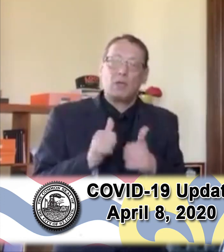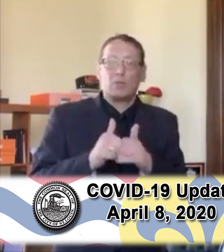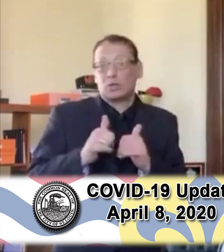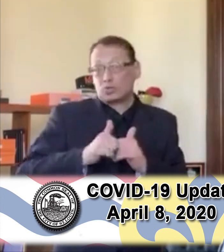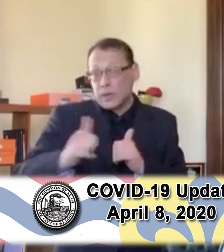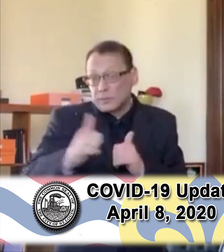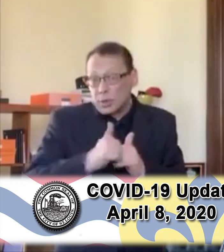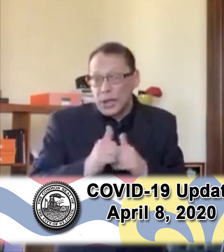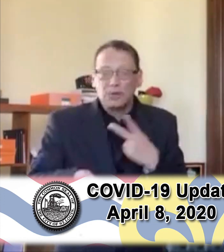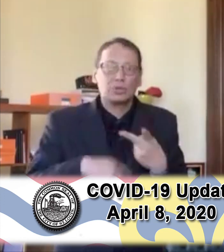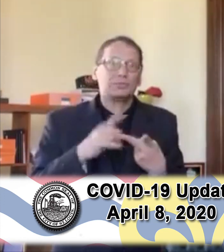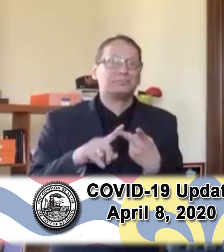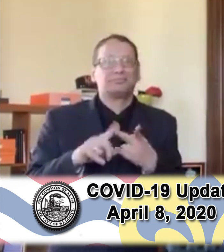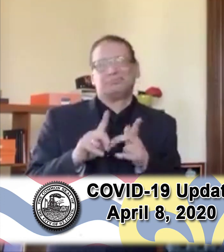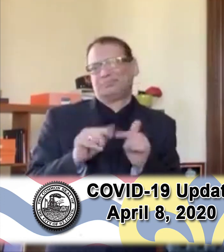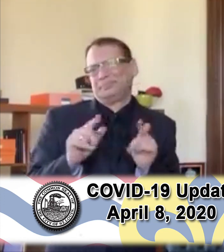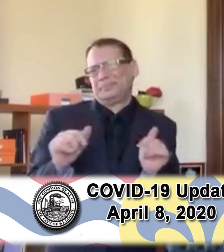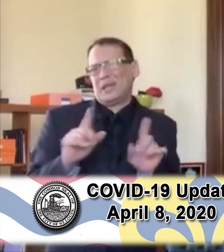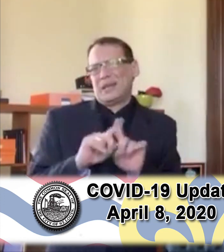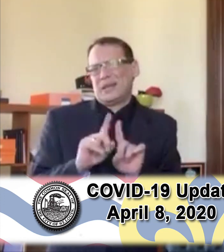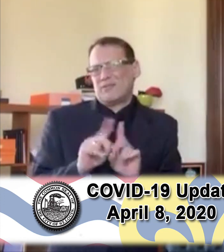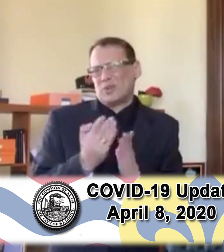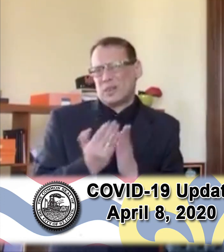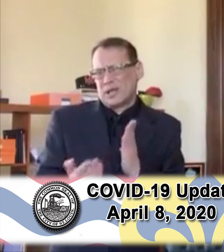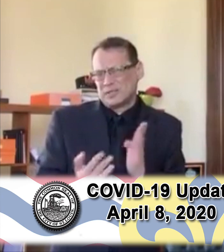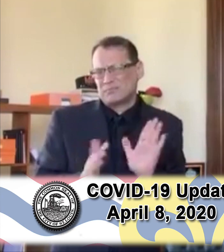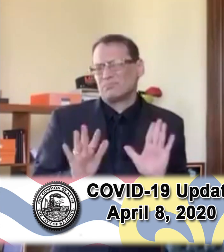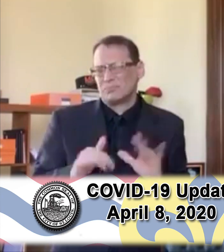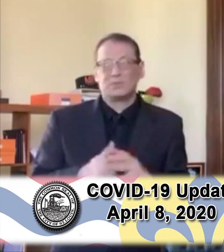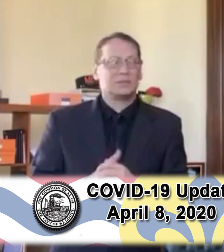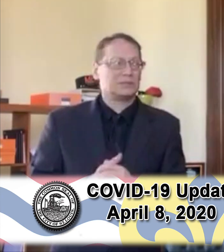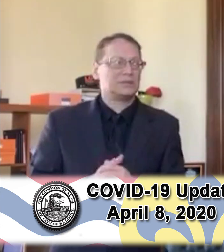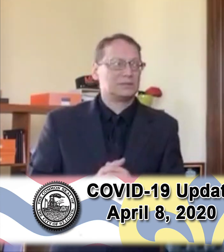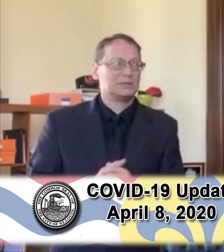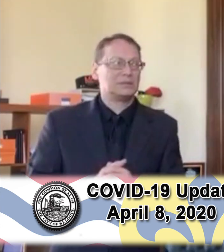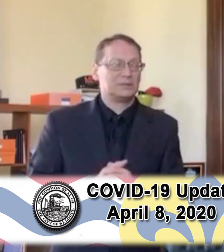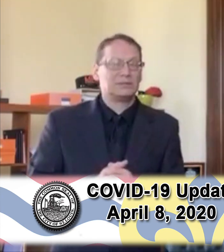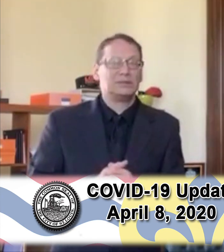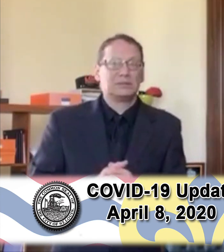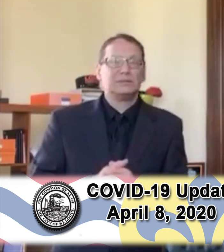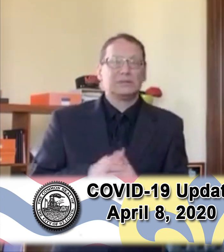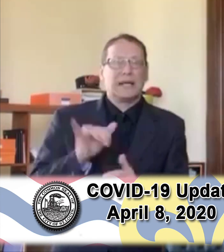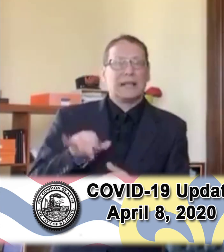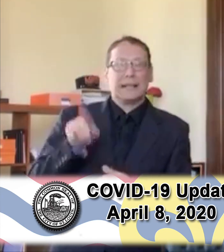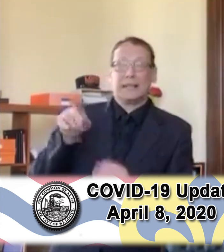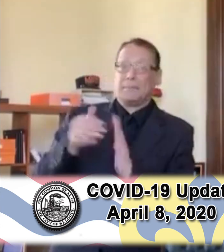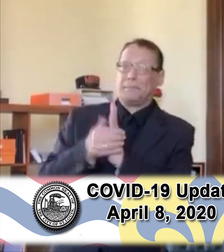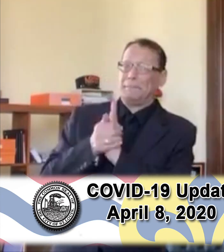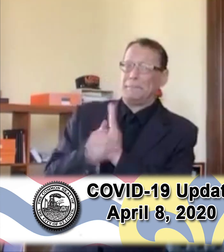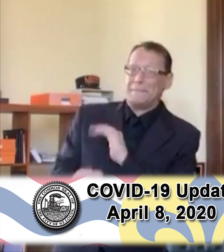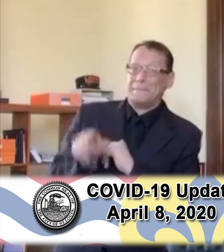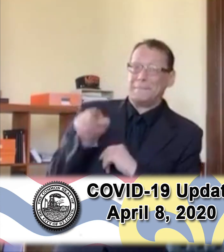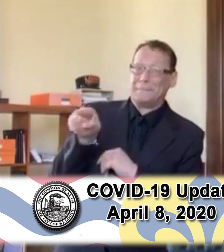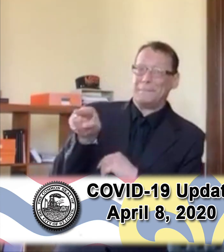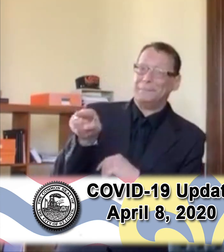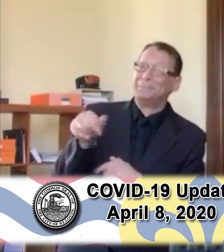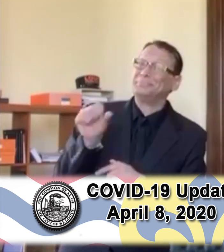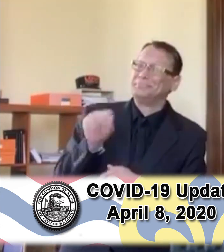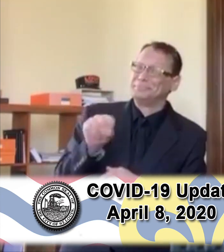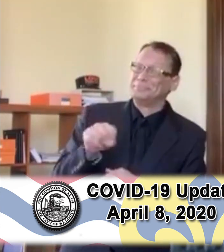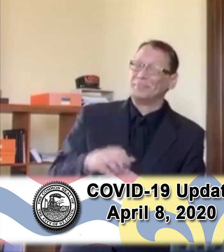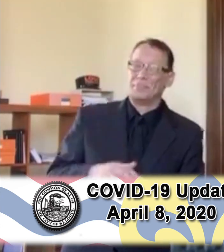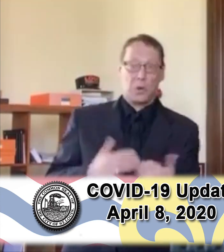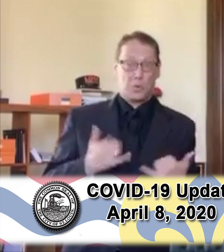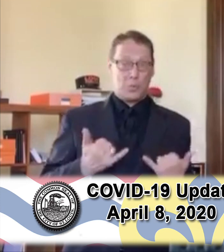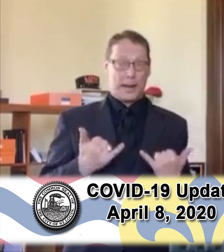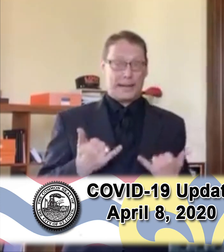perhaps, and some other logistical things. And that's something that they are very good at. Right now, that is